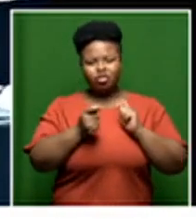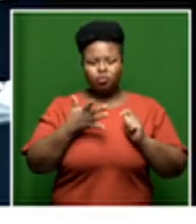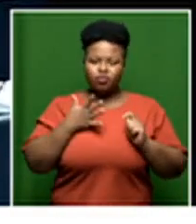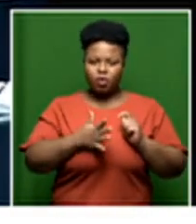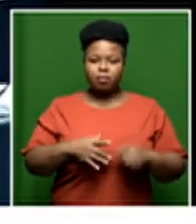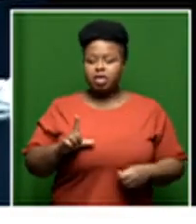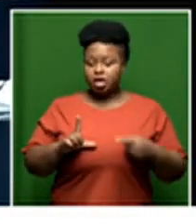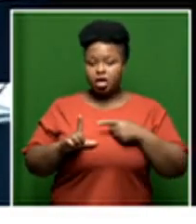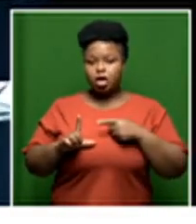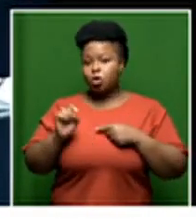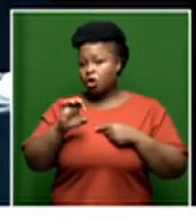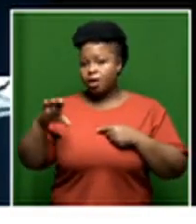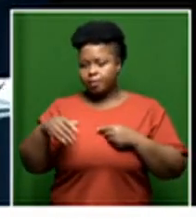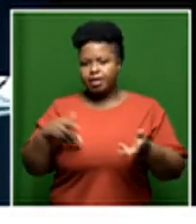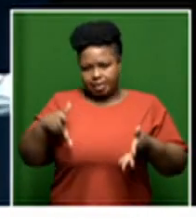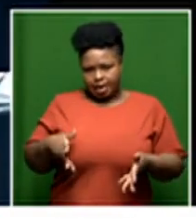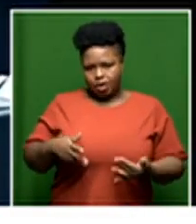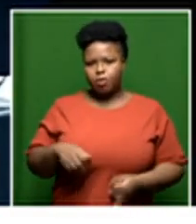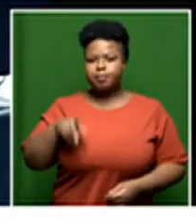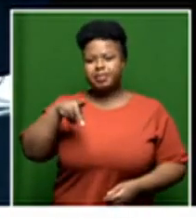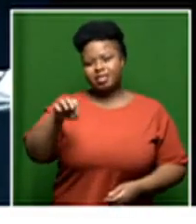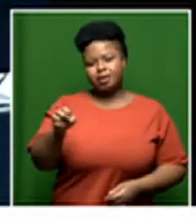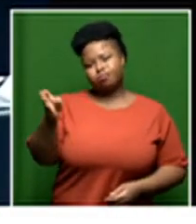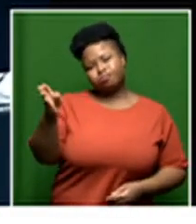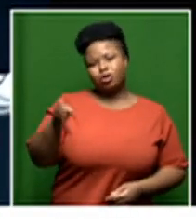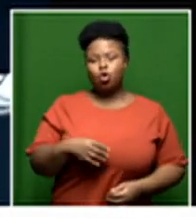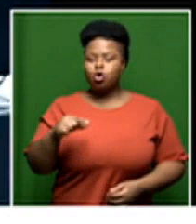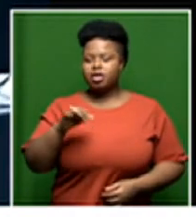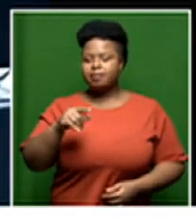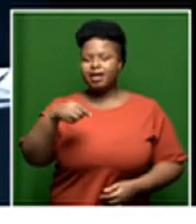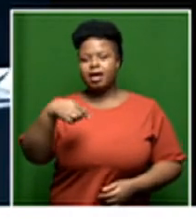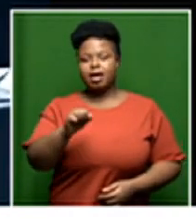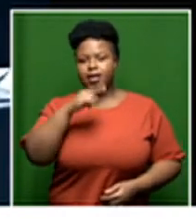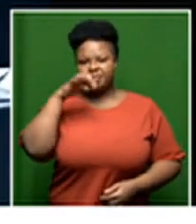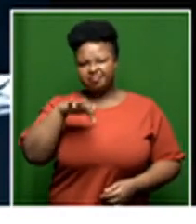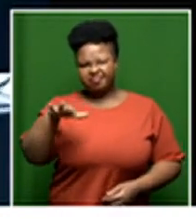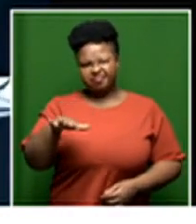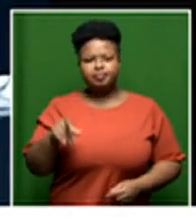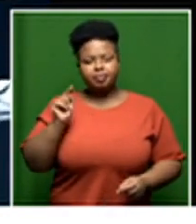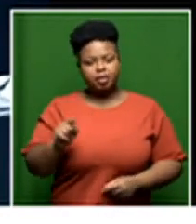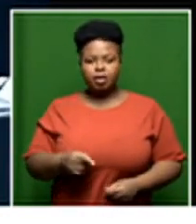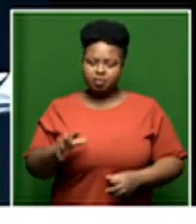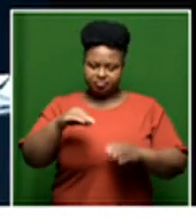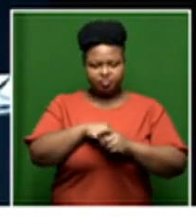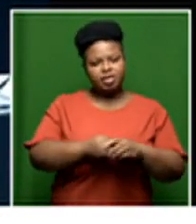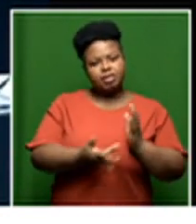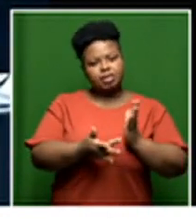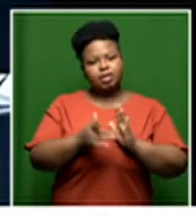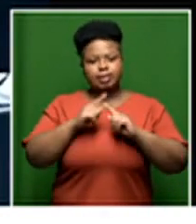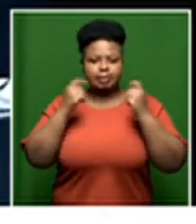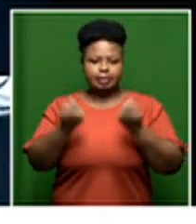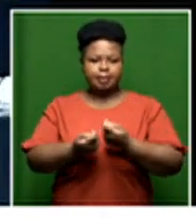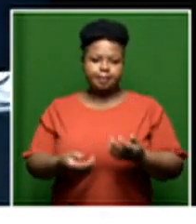Luc Eymael is in Port Elizabeth, or in Tebega, as we call it now, and he will form part of a technical team,